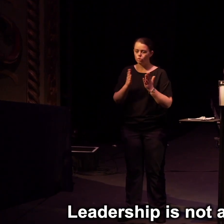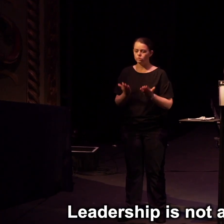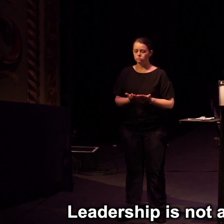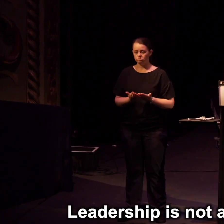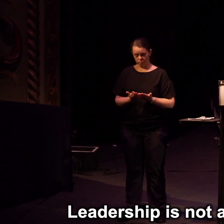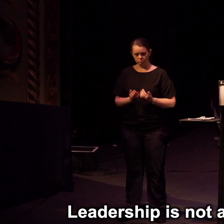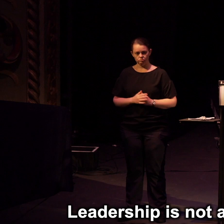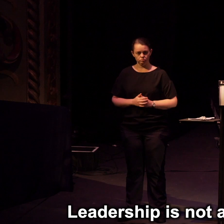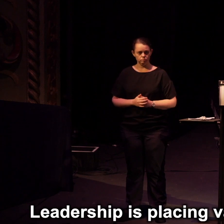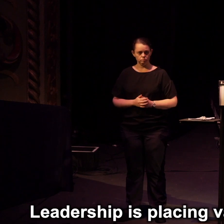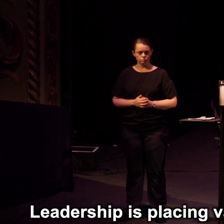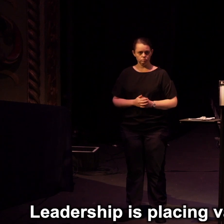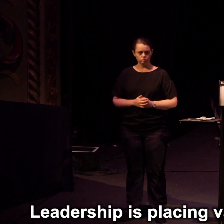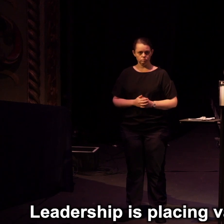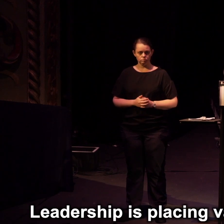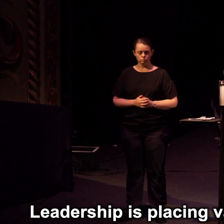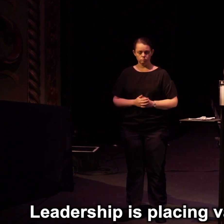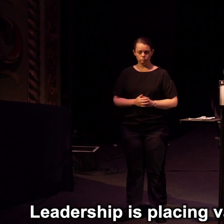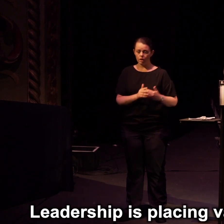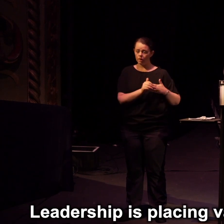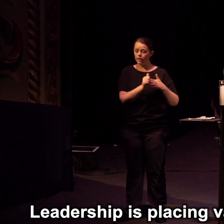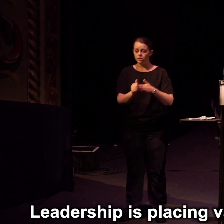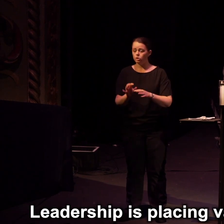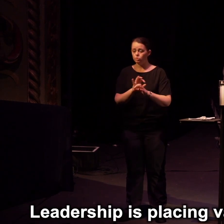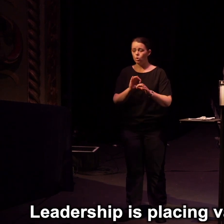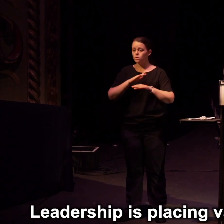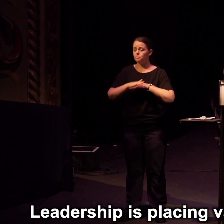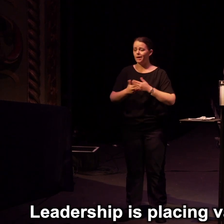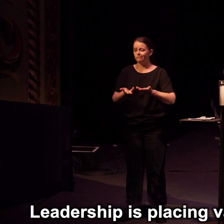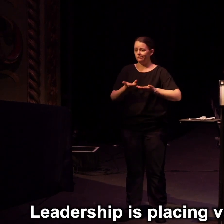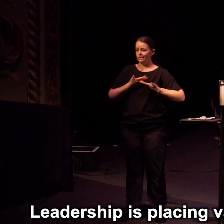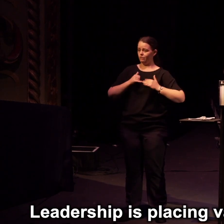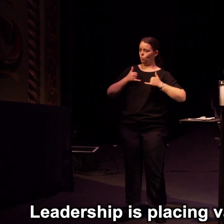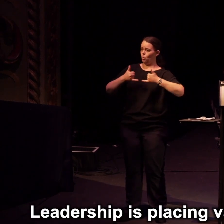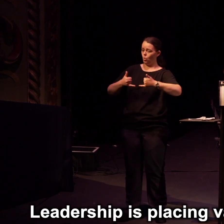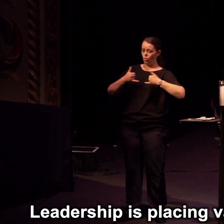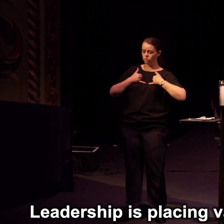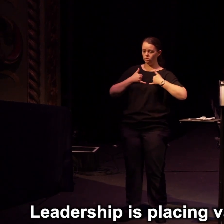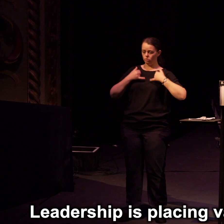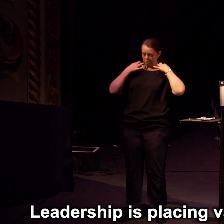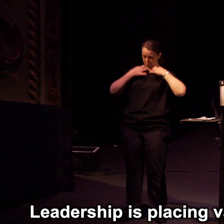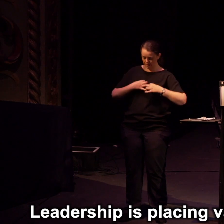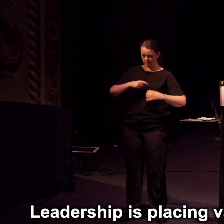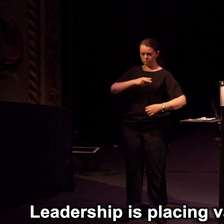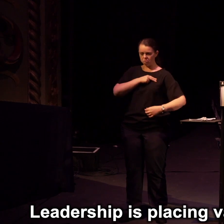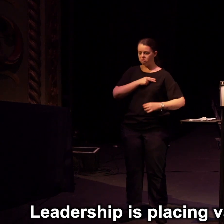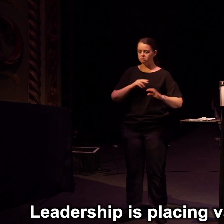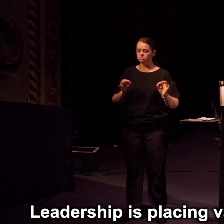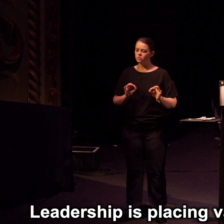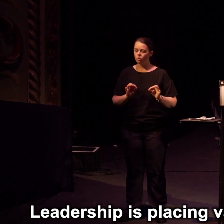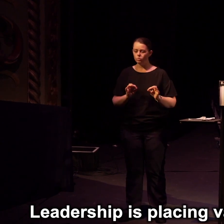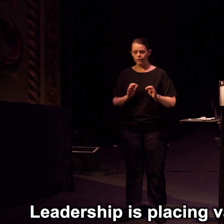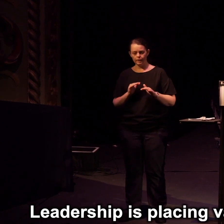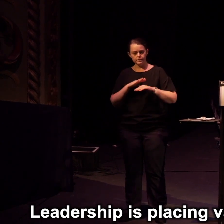it's not receiving recognition. Leadership is placing value, importance, and love in others, in young people, our